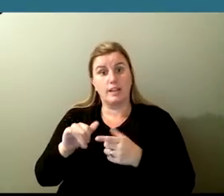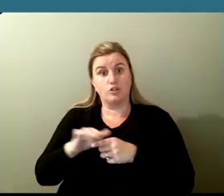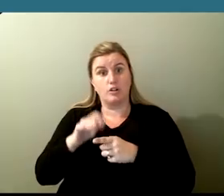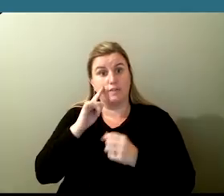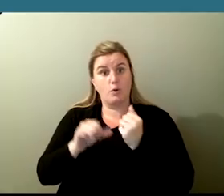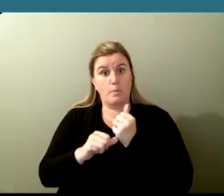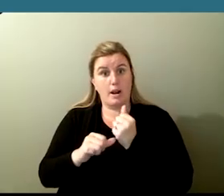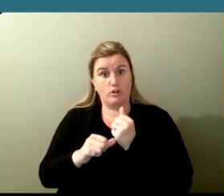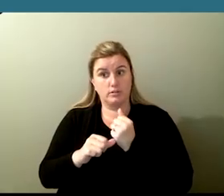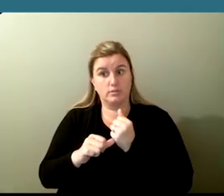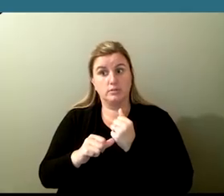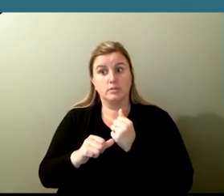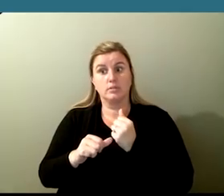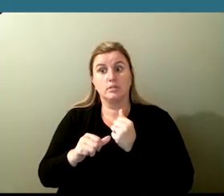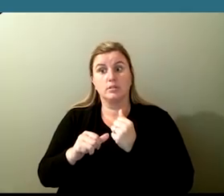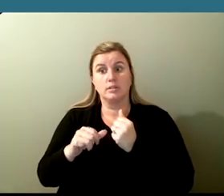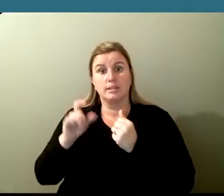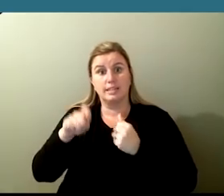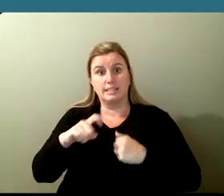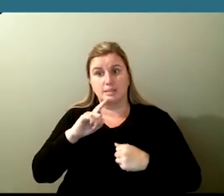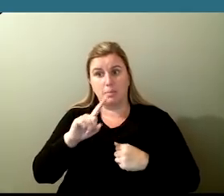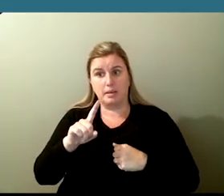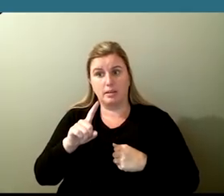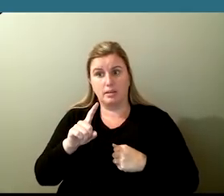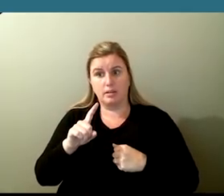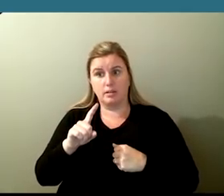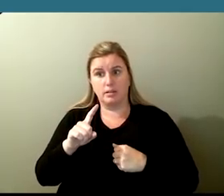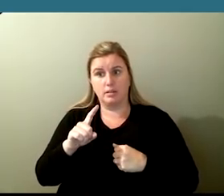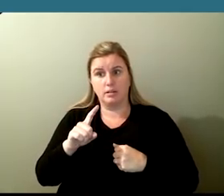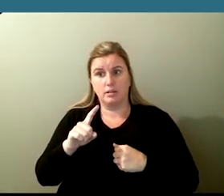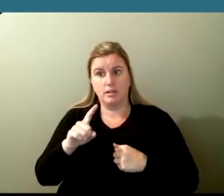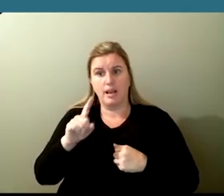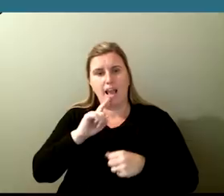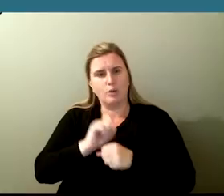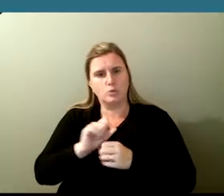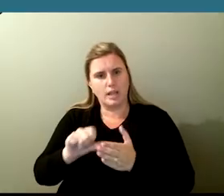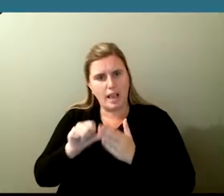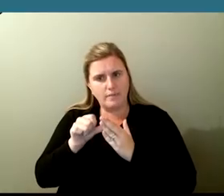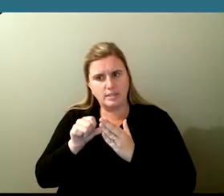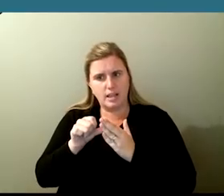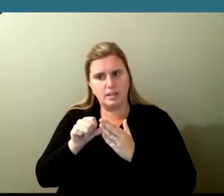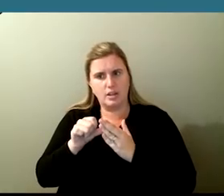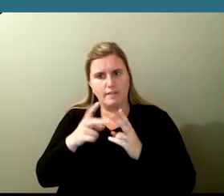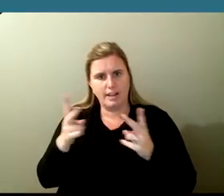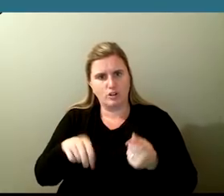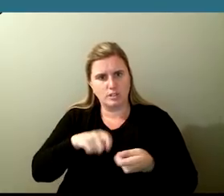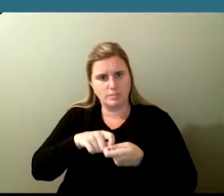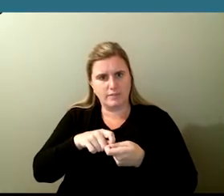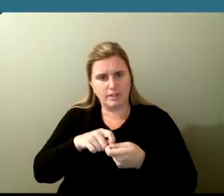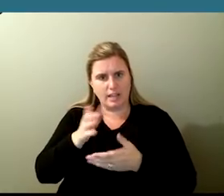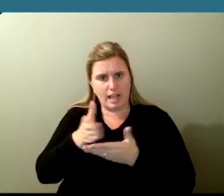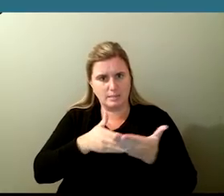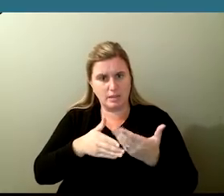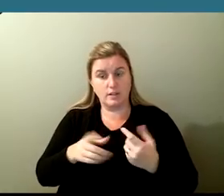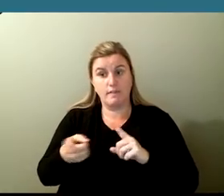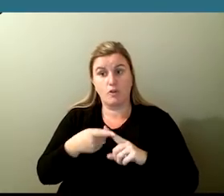peer educators needs to actually emphasize on very specific aspects.